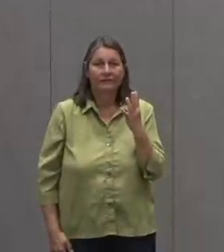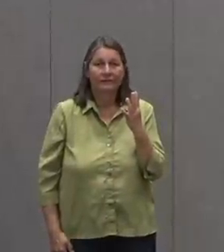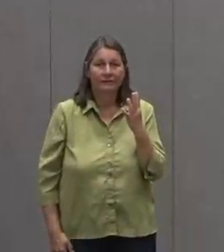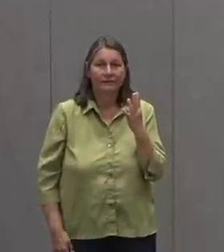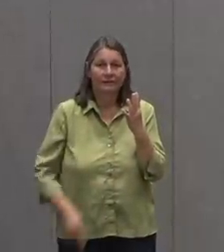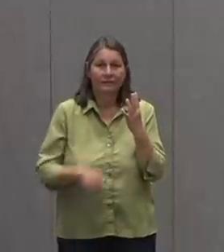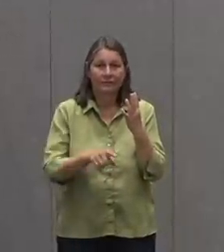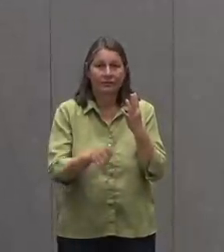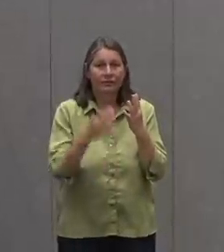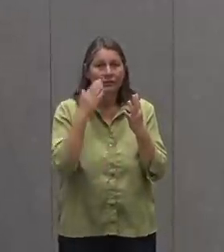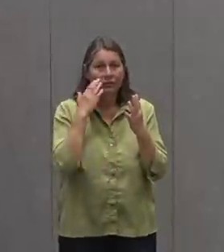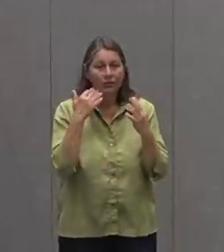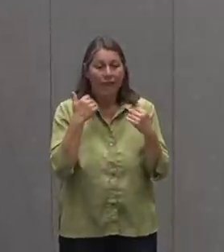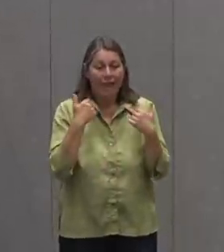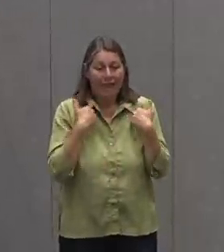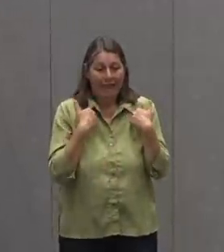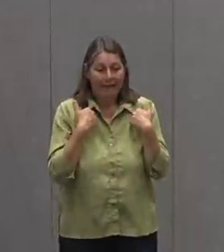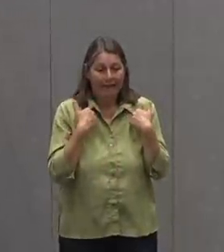we know we have 8,